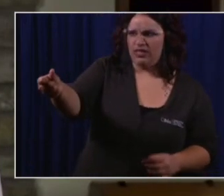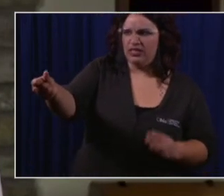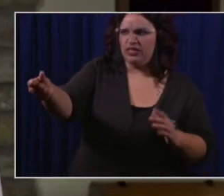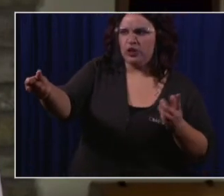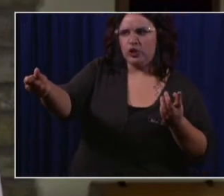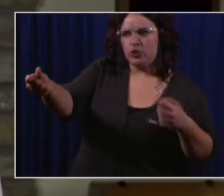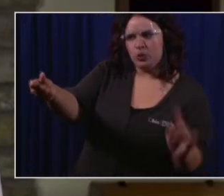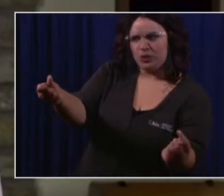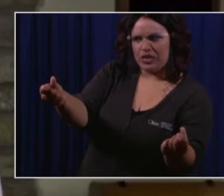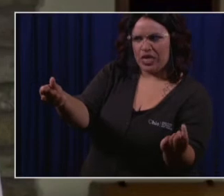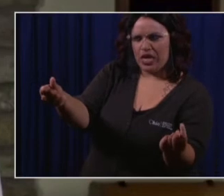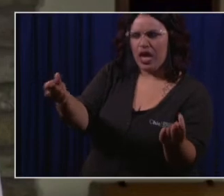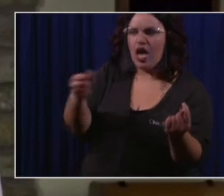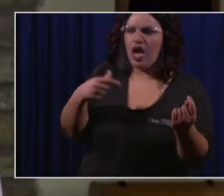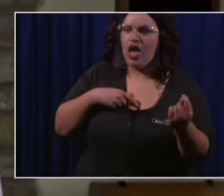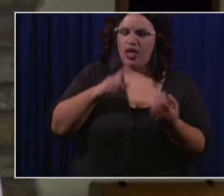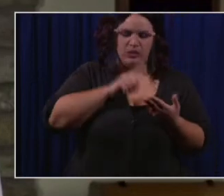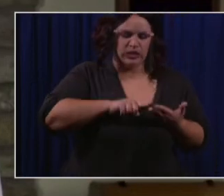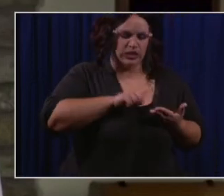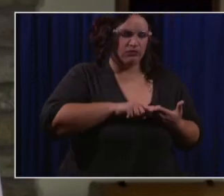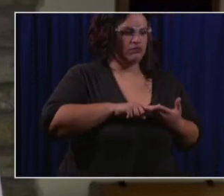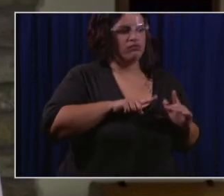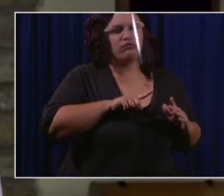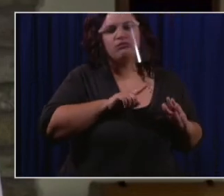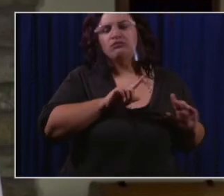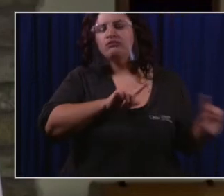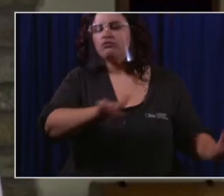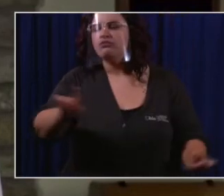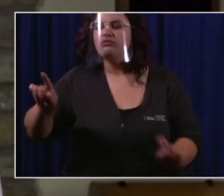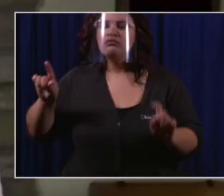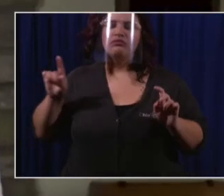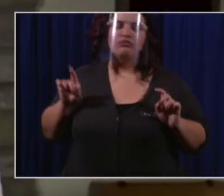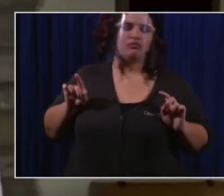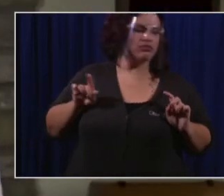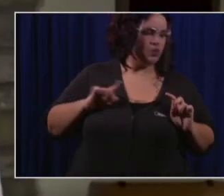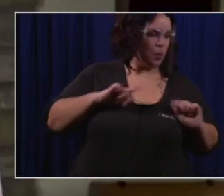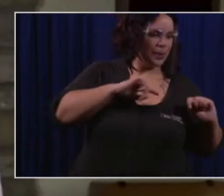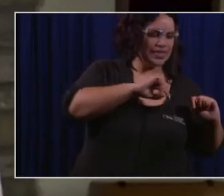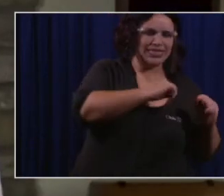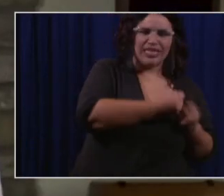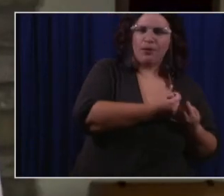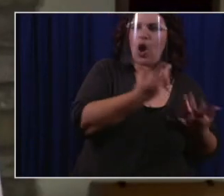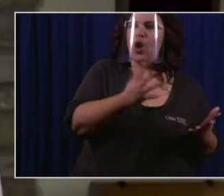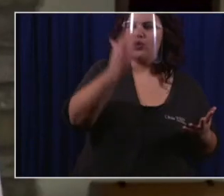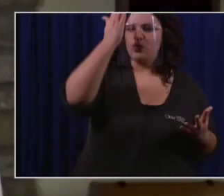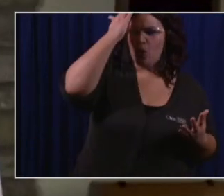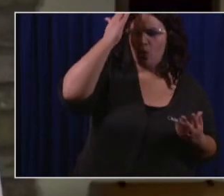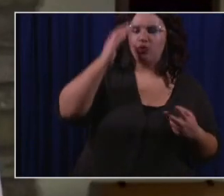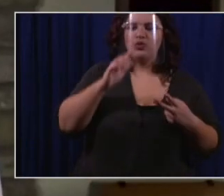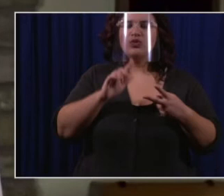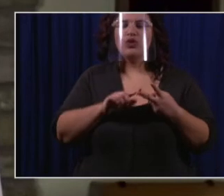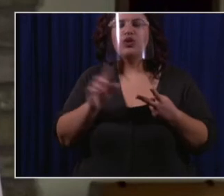out and find out what our team knows about that. I'll find out what Director McElroy and others know about